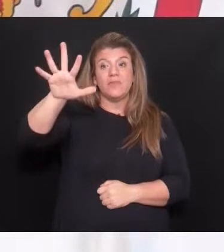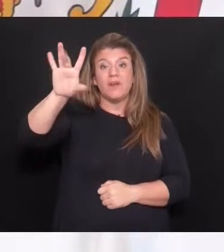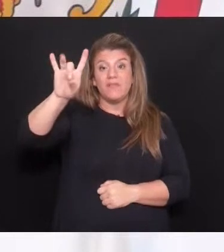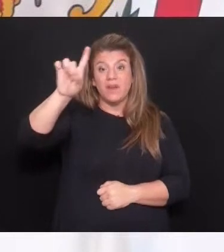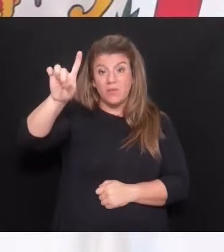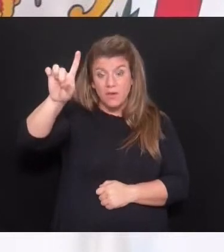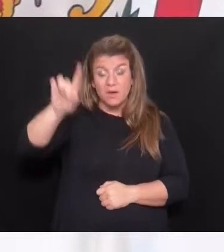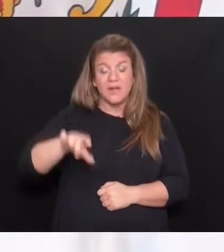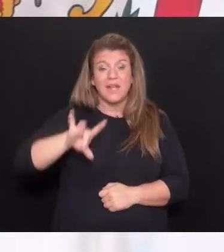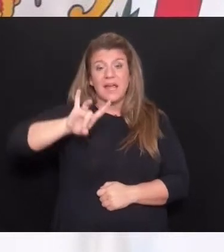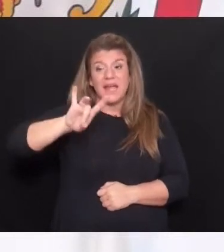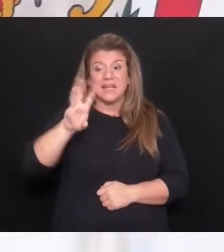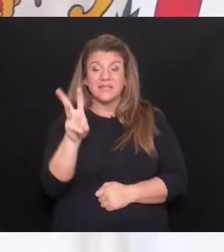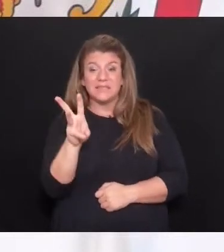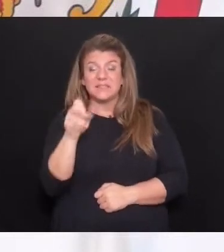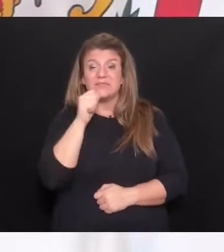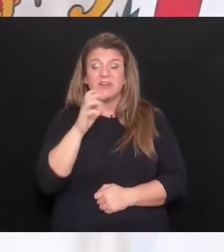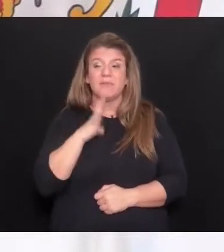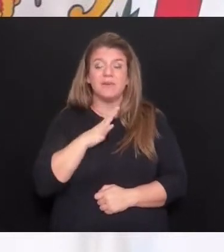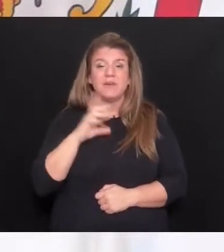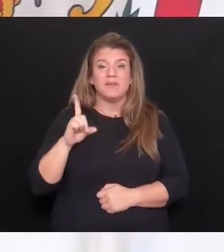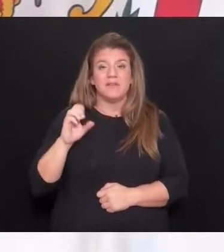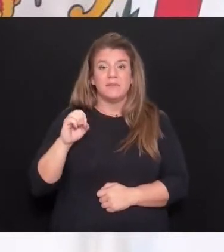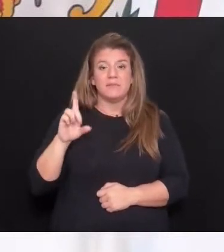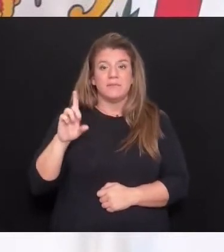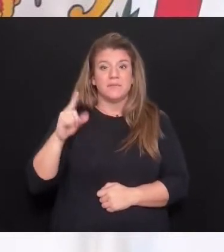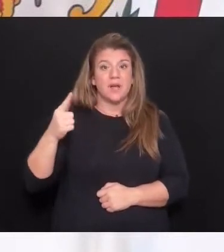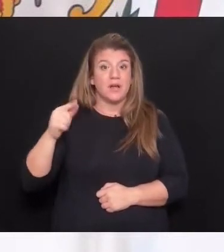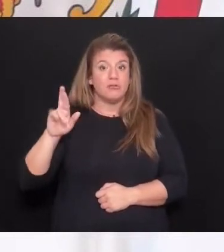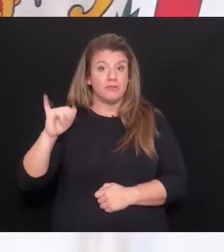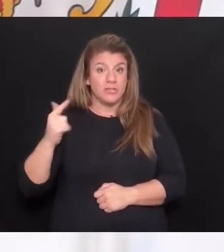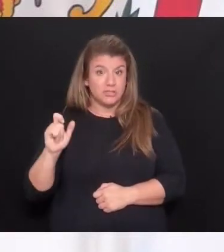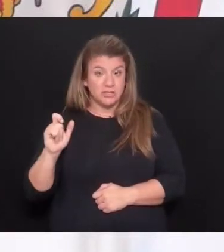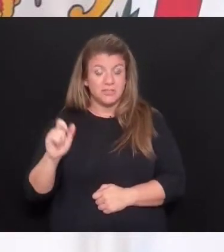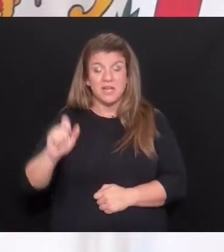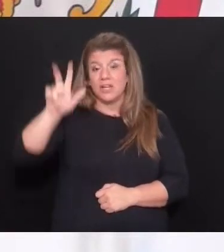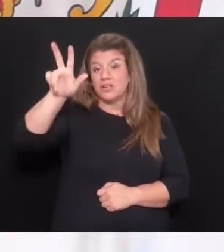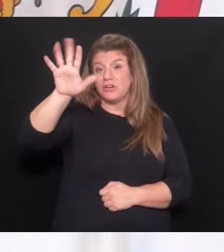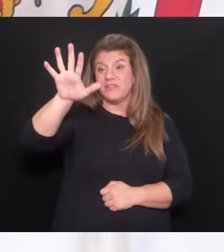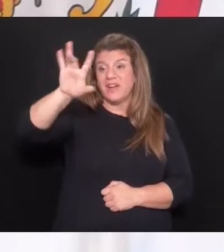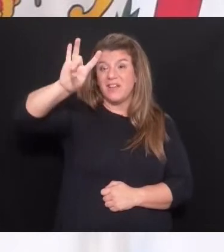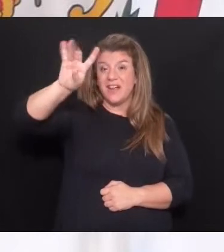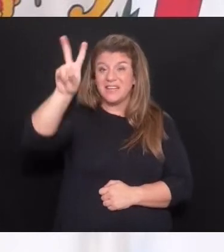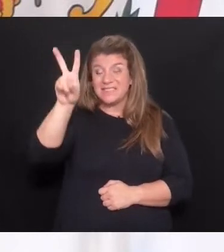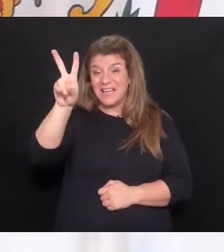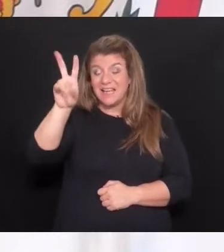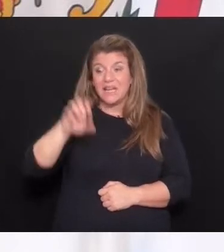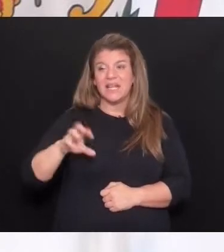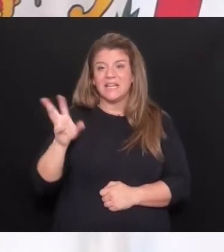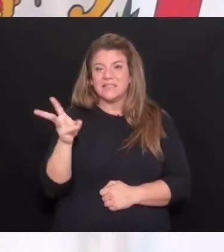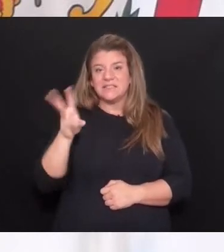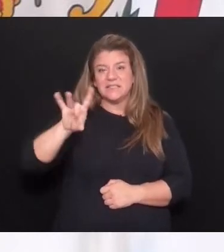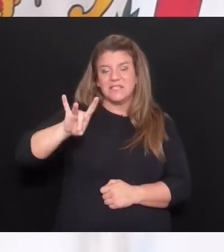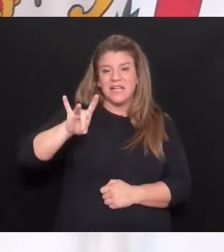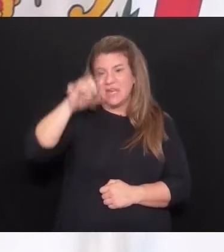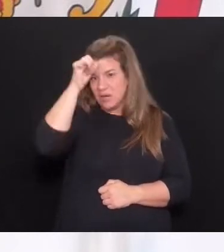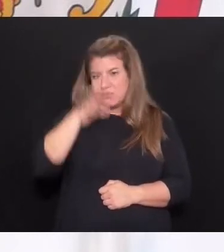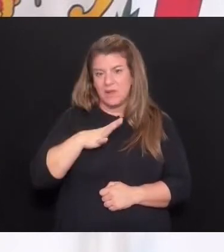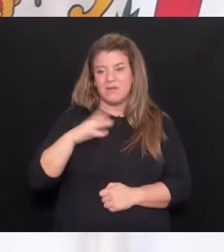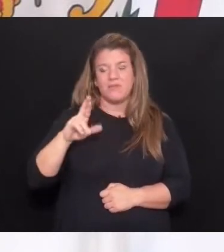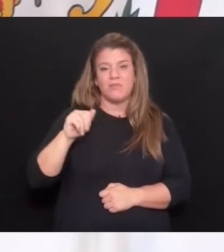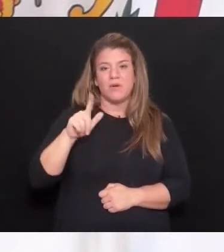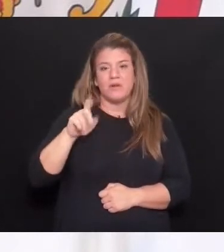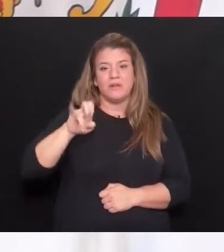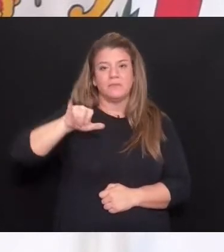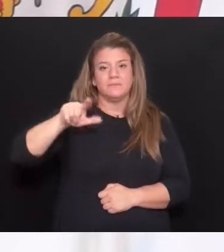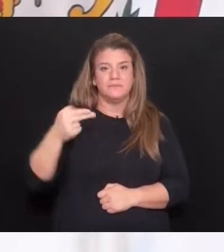3,581st death, an 86-year-old female from Doddridge County. The 3,582nd death, a 68-year-old male from Raleigh